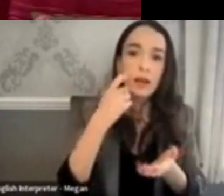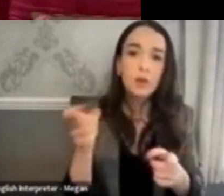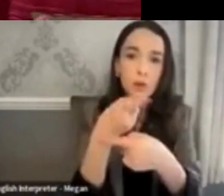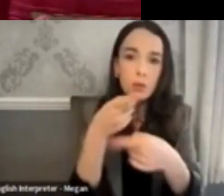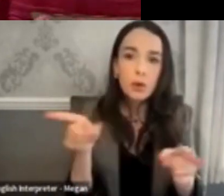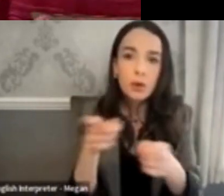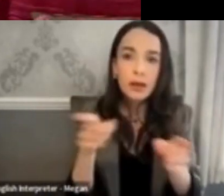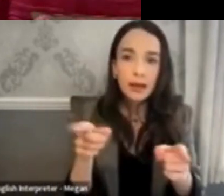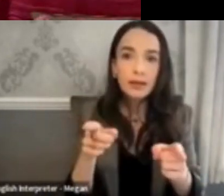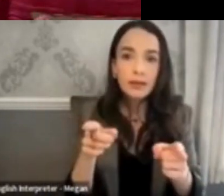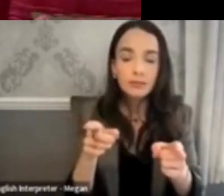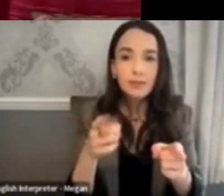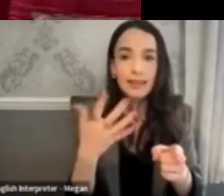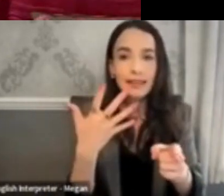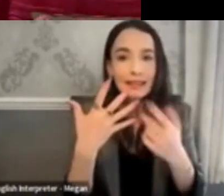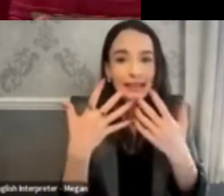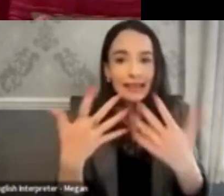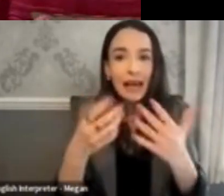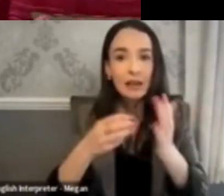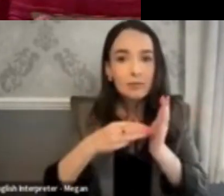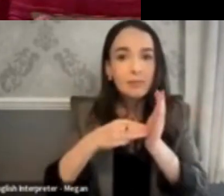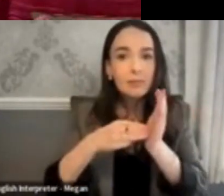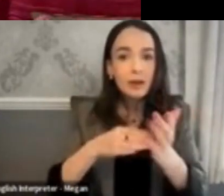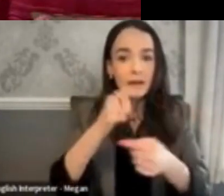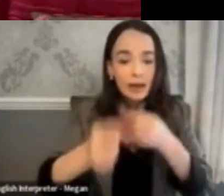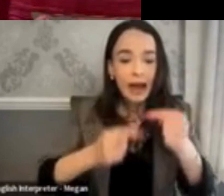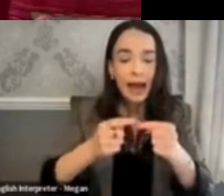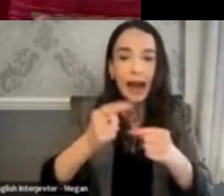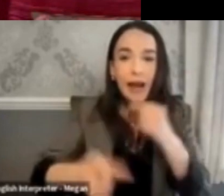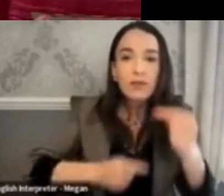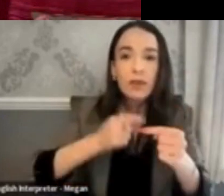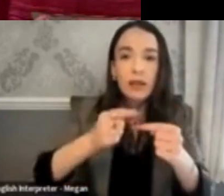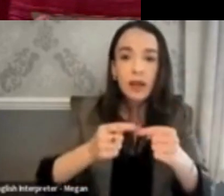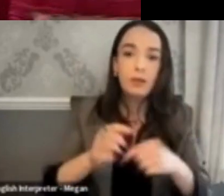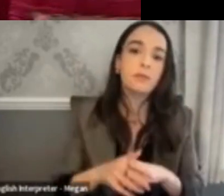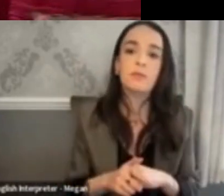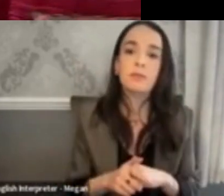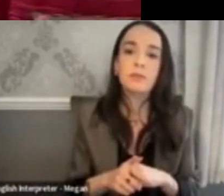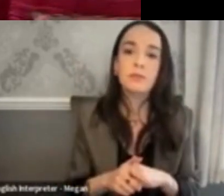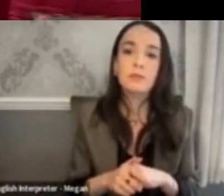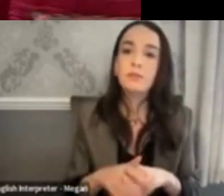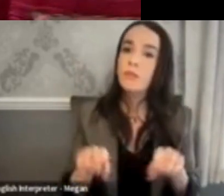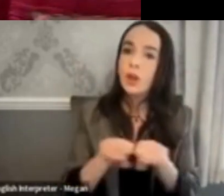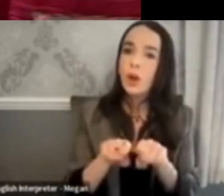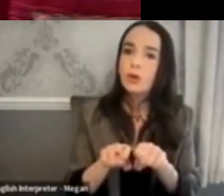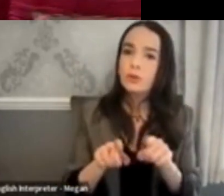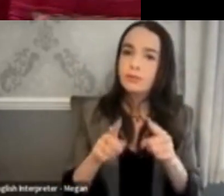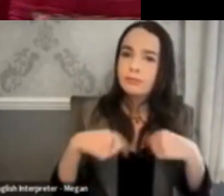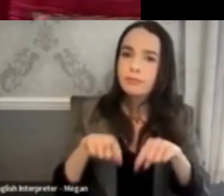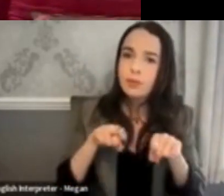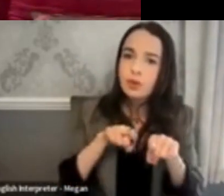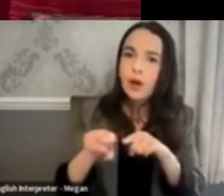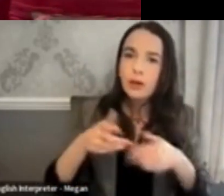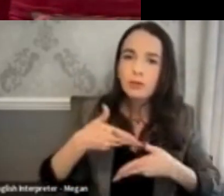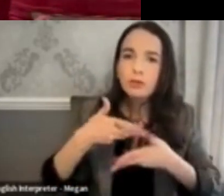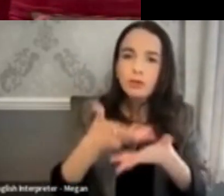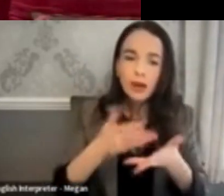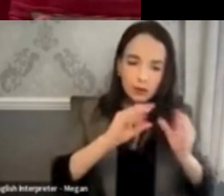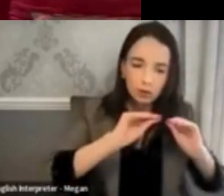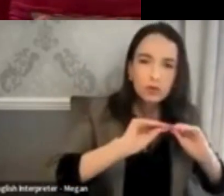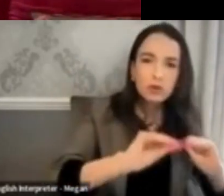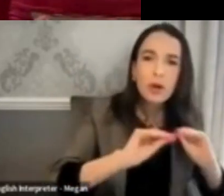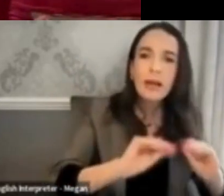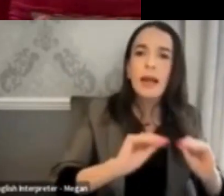also investing in arts fundraising and philanthropy to provide training and support to grow a skilled